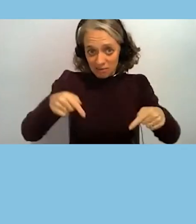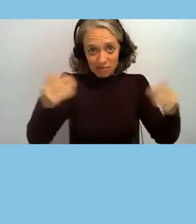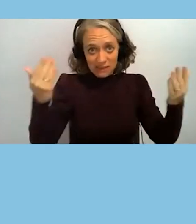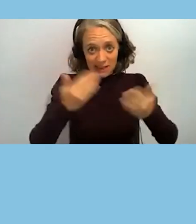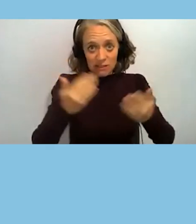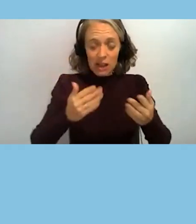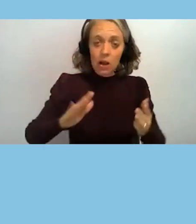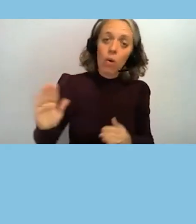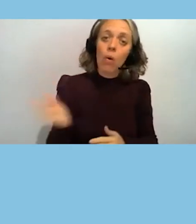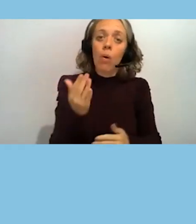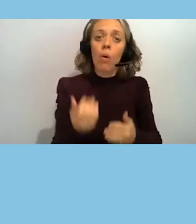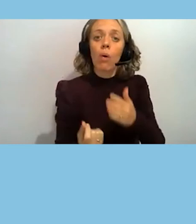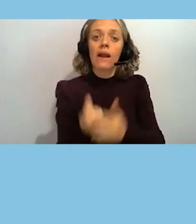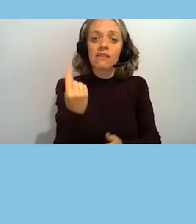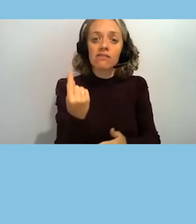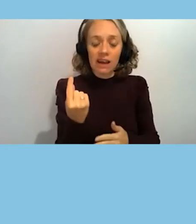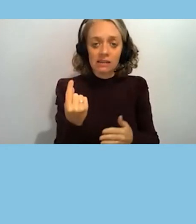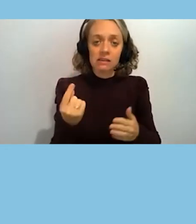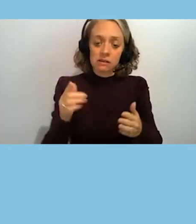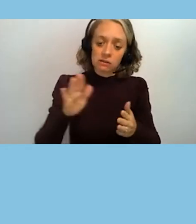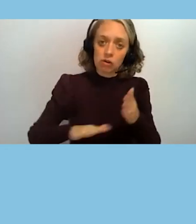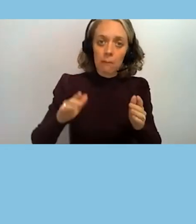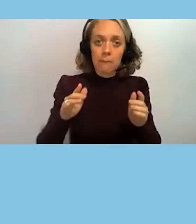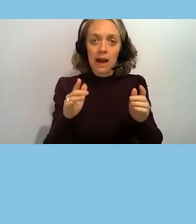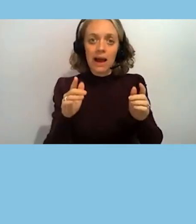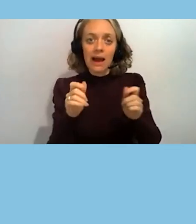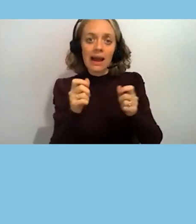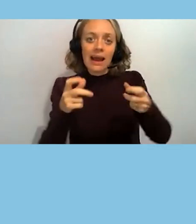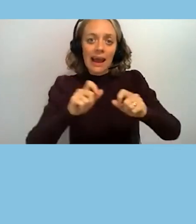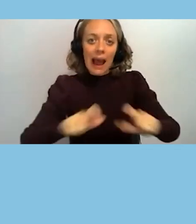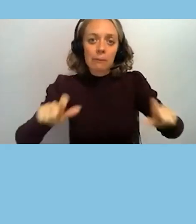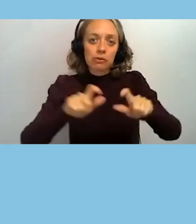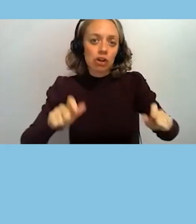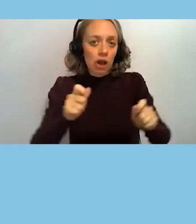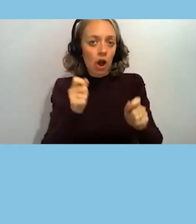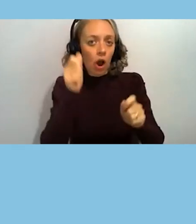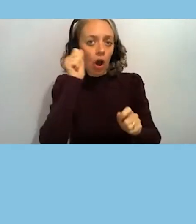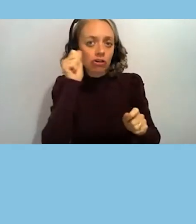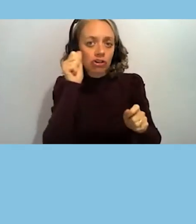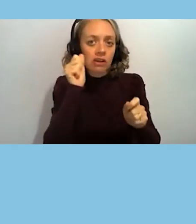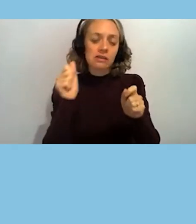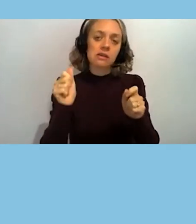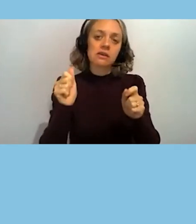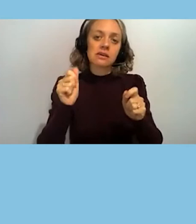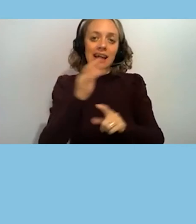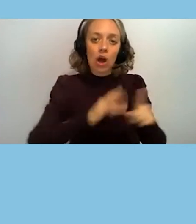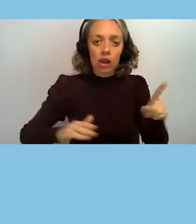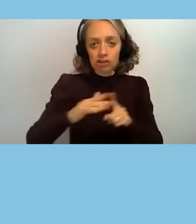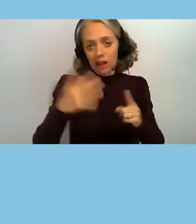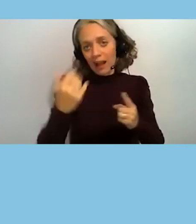events as part of the Caption Conscious Ecology project, including tonight, we have BSL